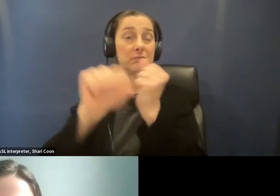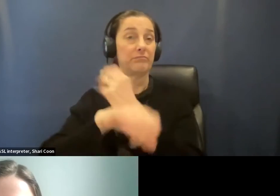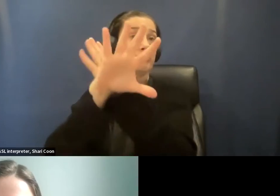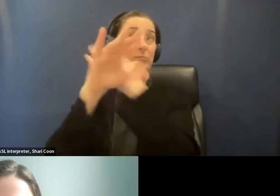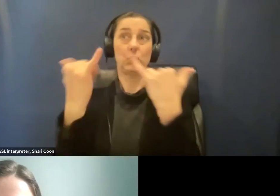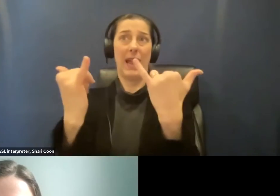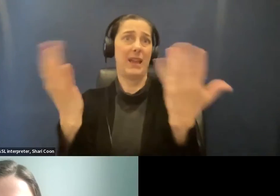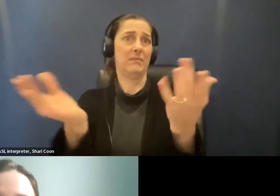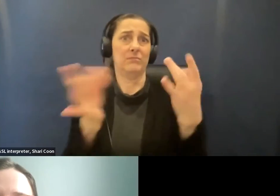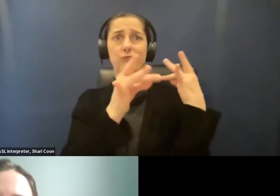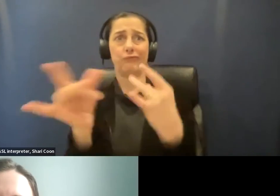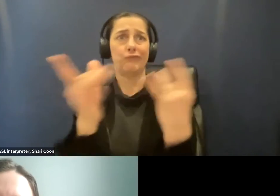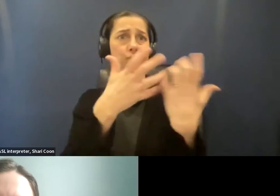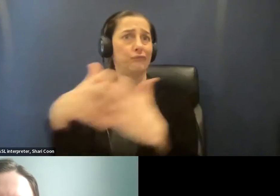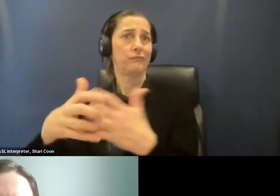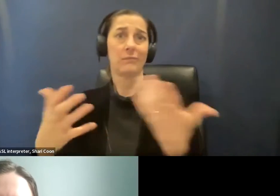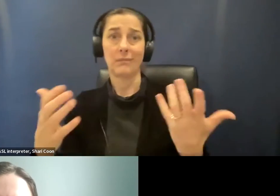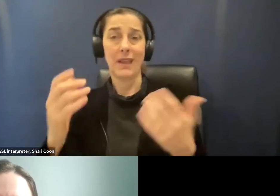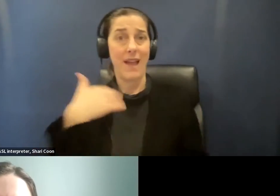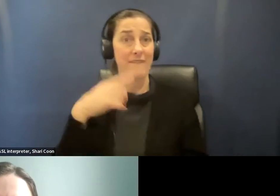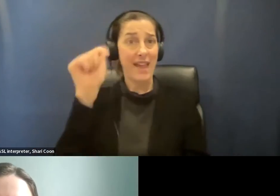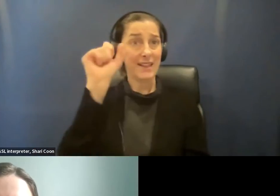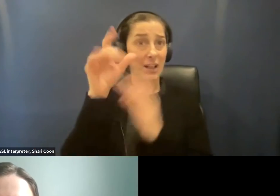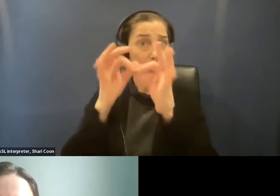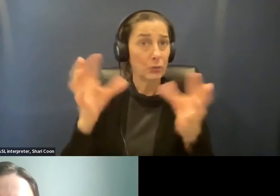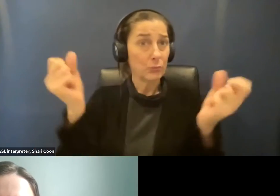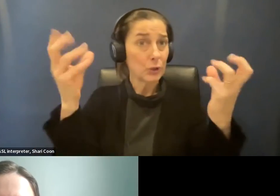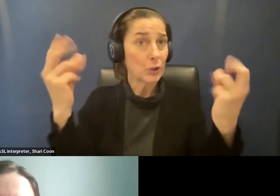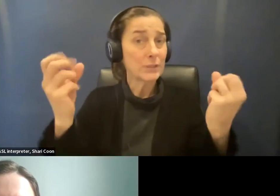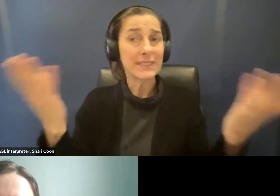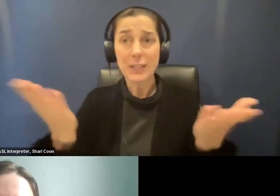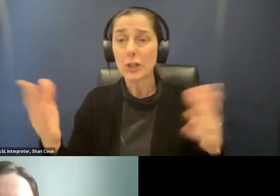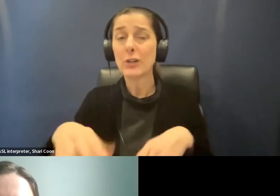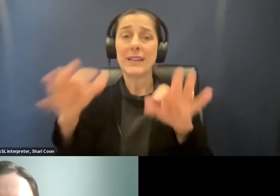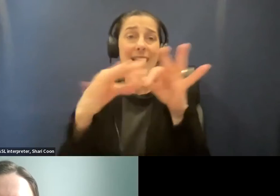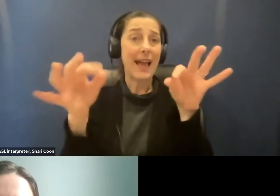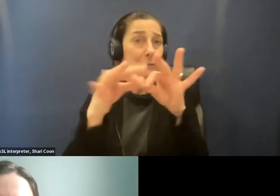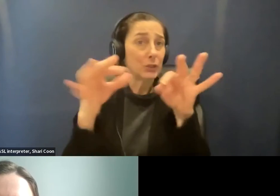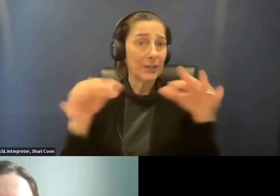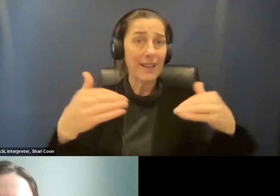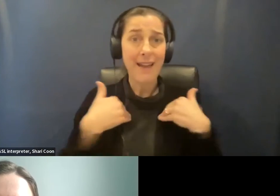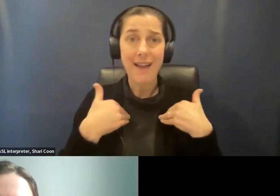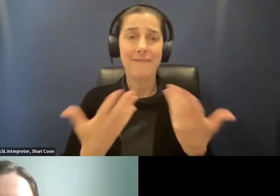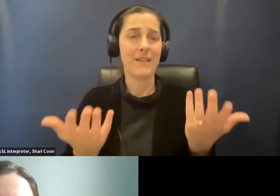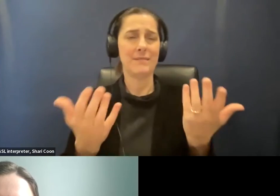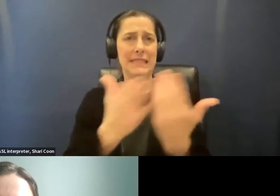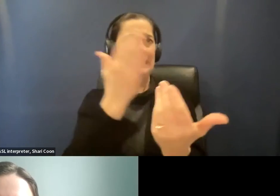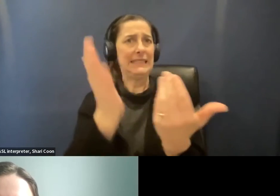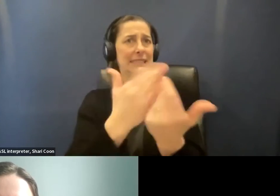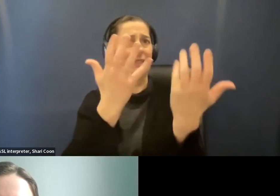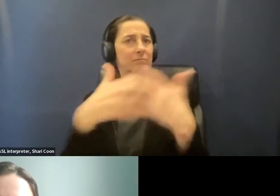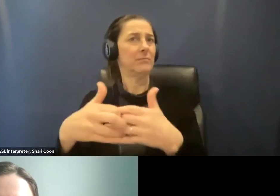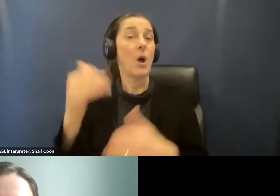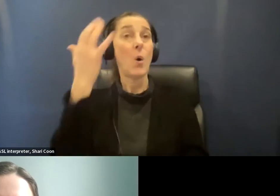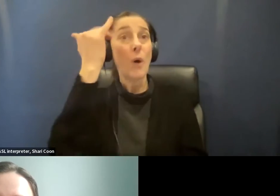missing a beat. We've got our ASL interpreters here. We've got captions. We got used